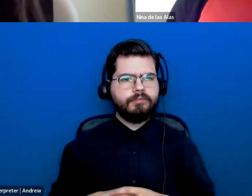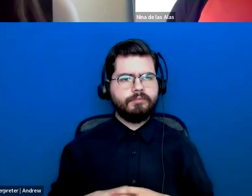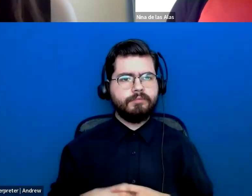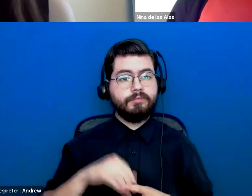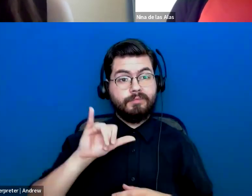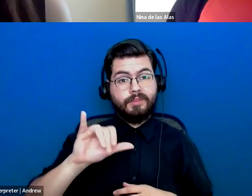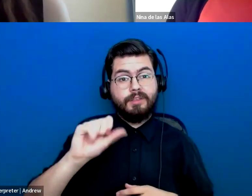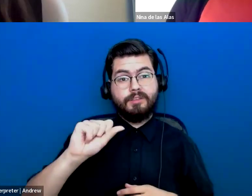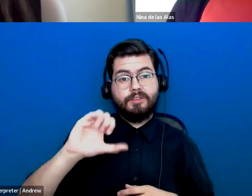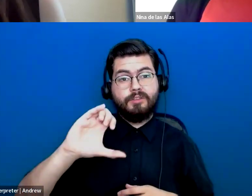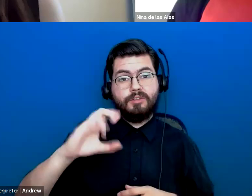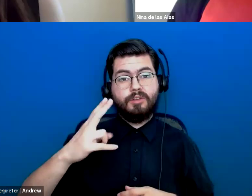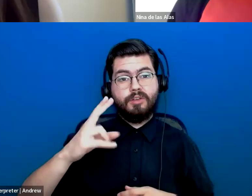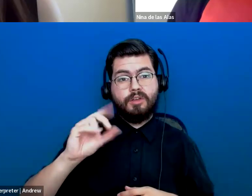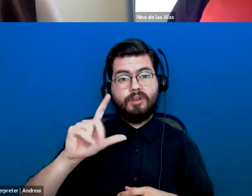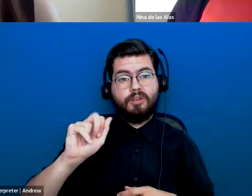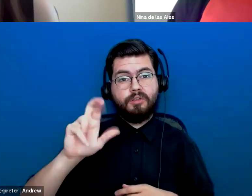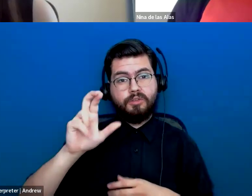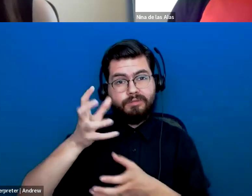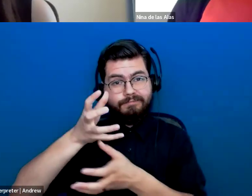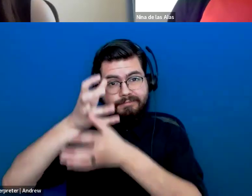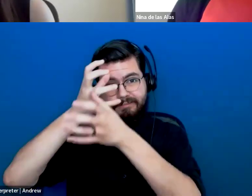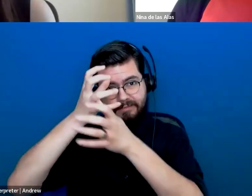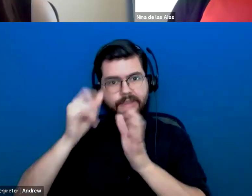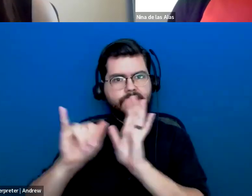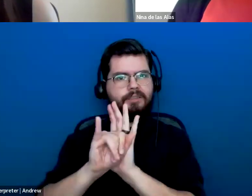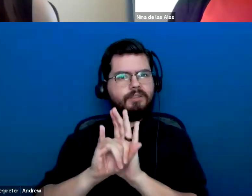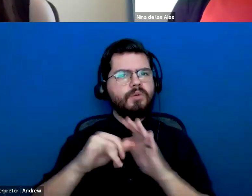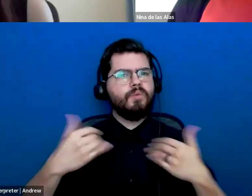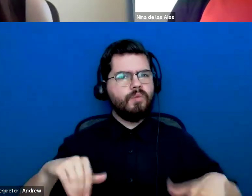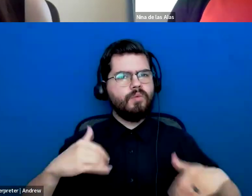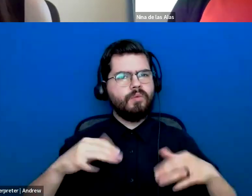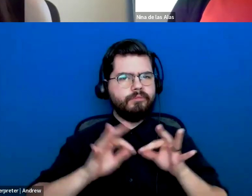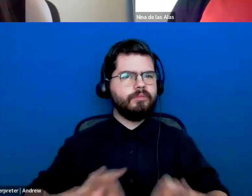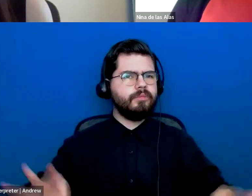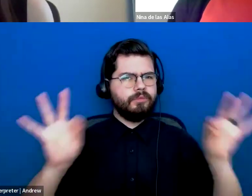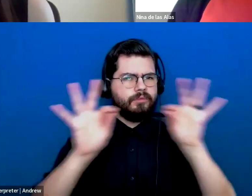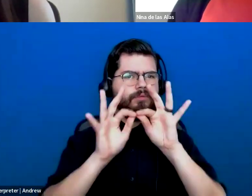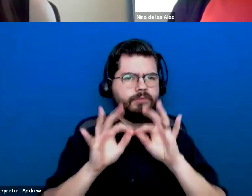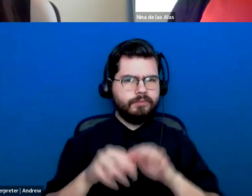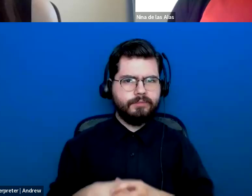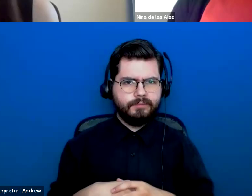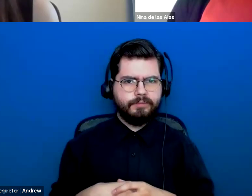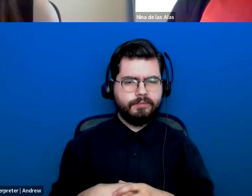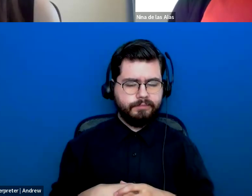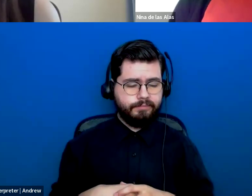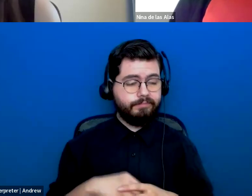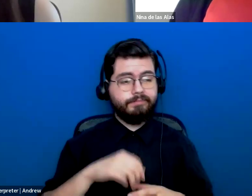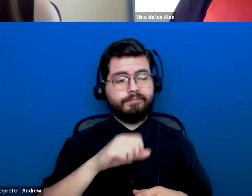also matters. Yeah, that sounds like a really powerful way of addressing